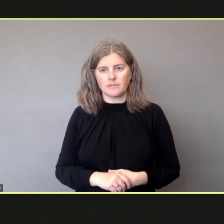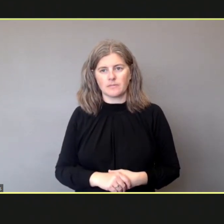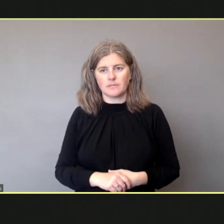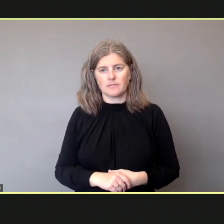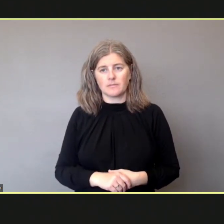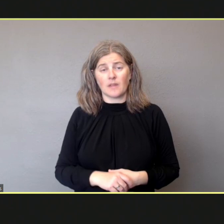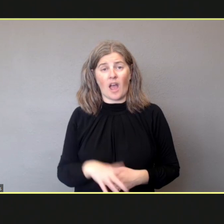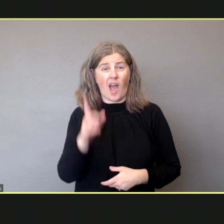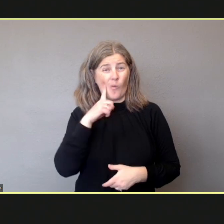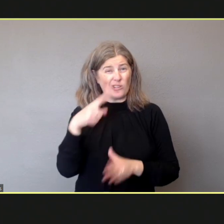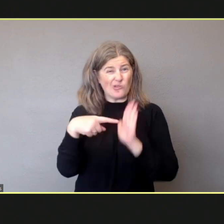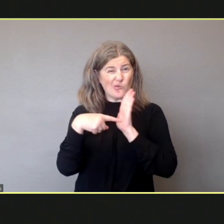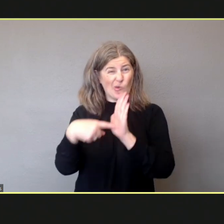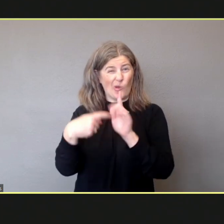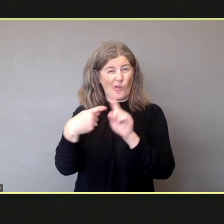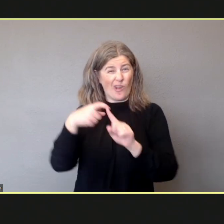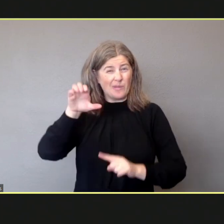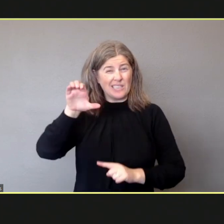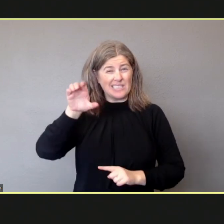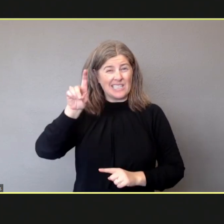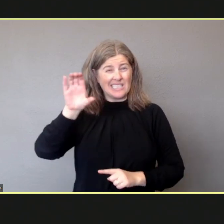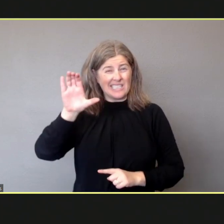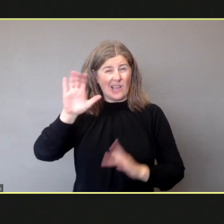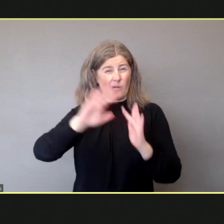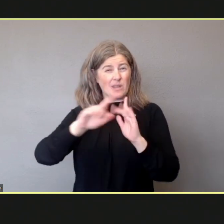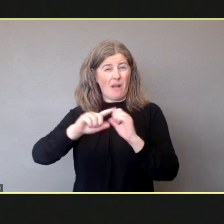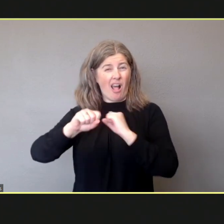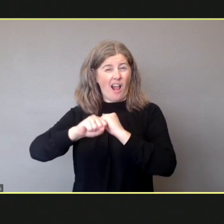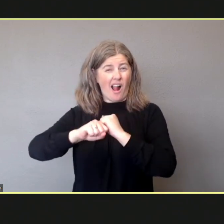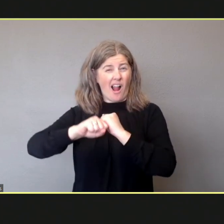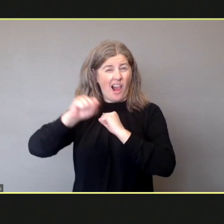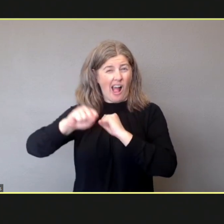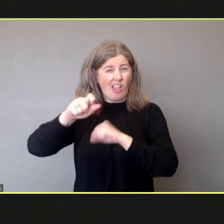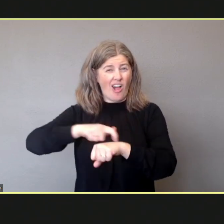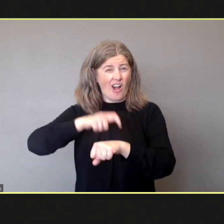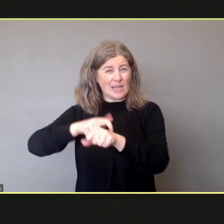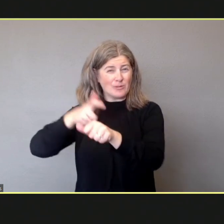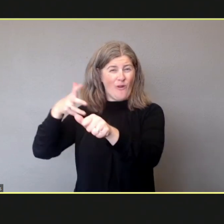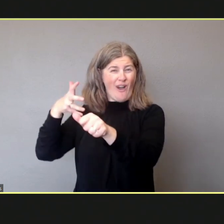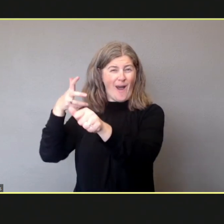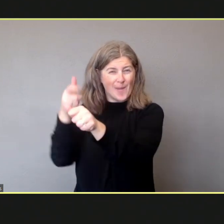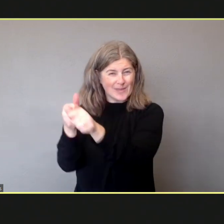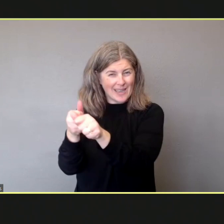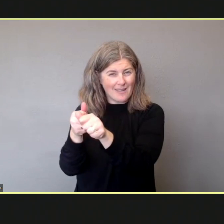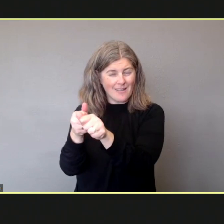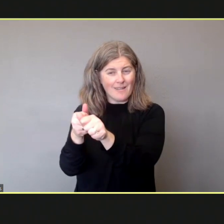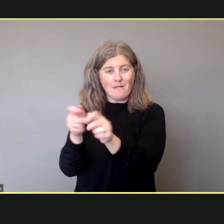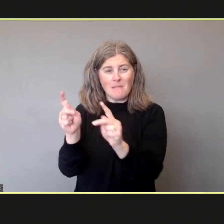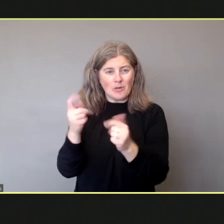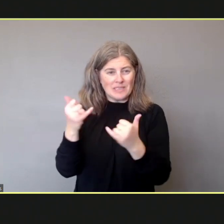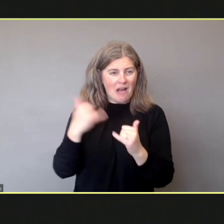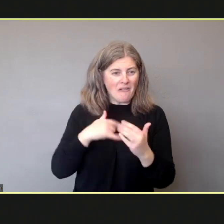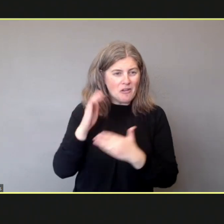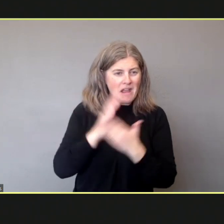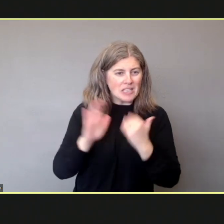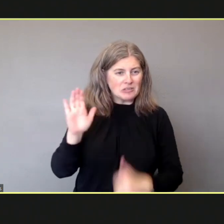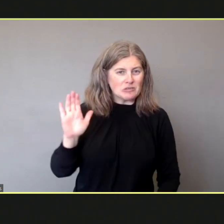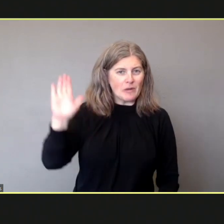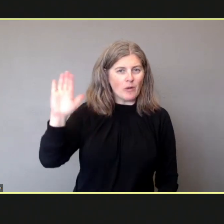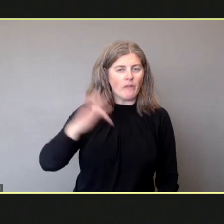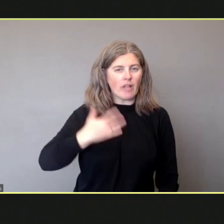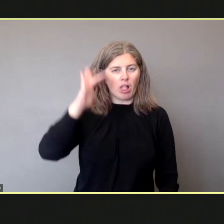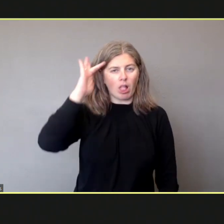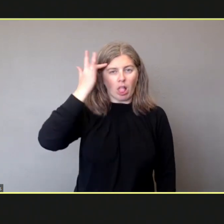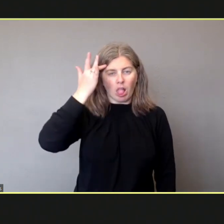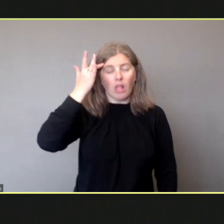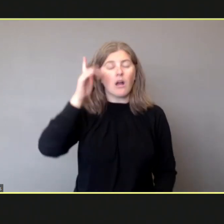CDC website, except it takes a long time to update. And people who still have their hands raised would probably get annoyed. But